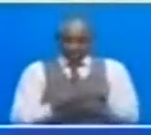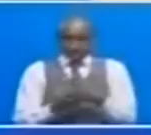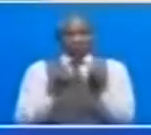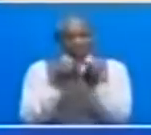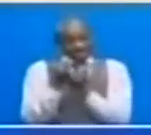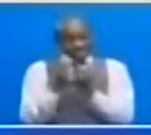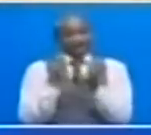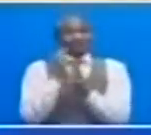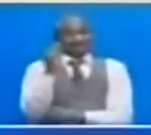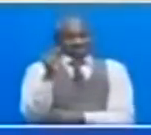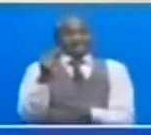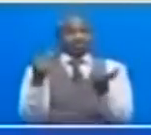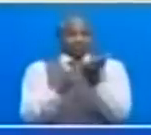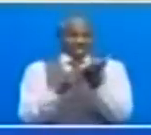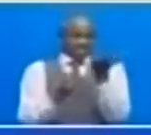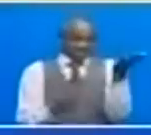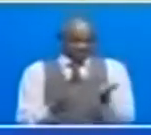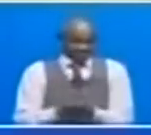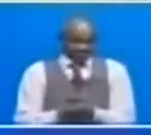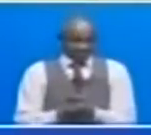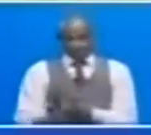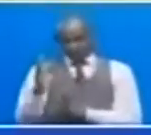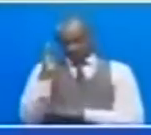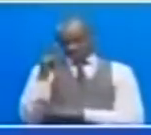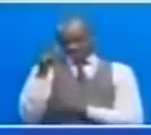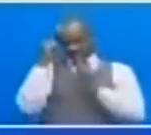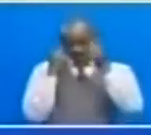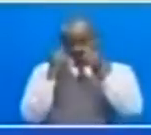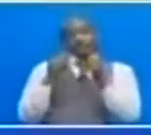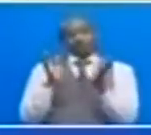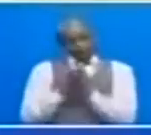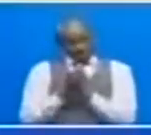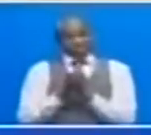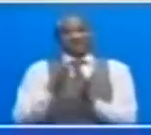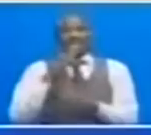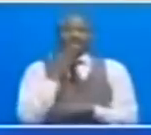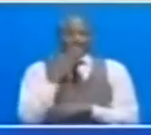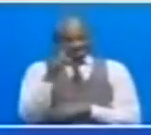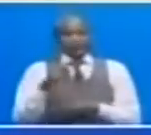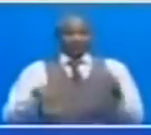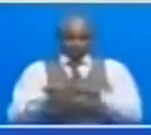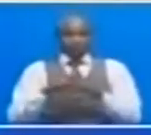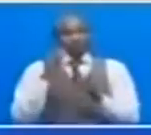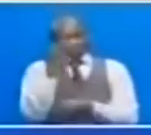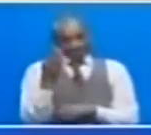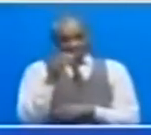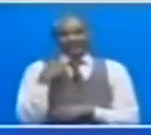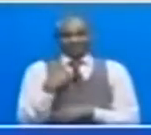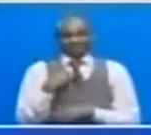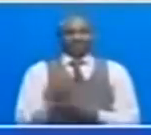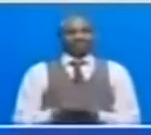Saturday the 15th in Uganda. Ulinzi, however, plays the FC Leopards in a Kenya Premier League tie on Wednesday.